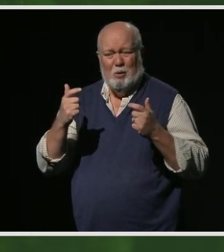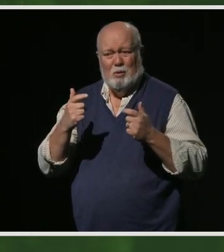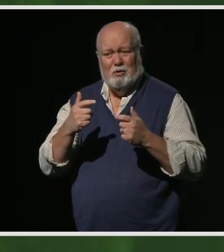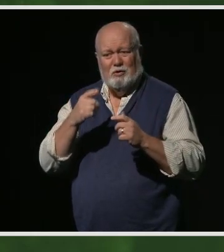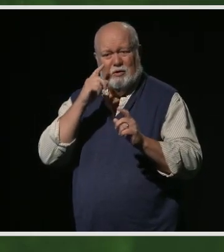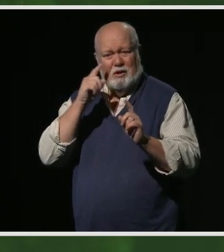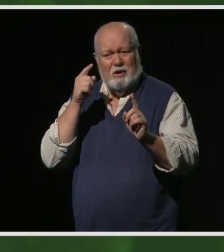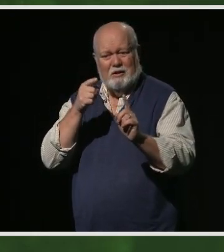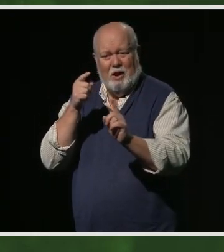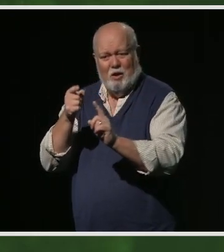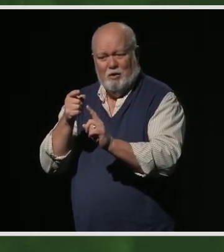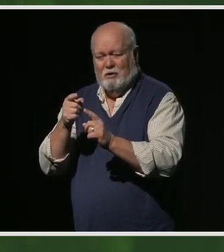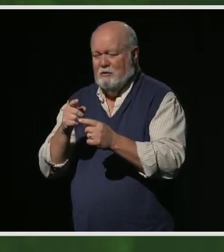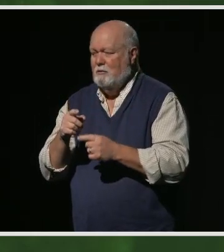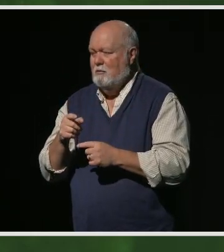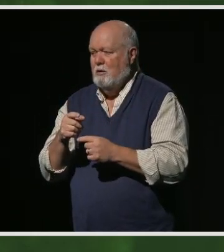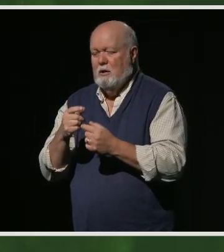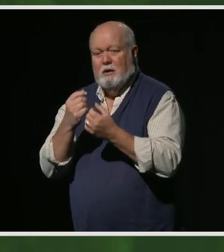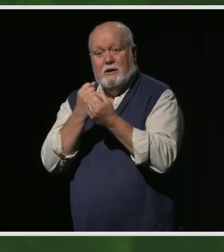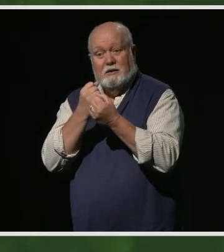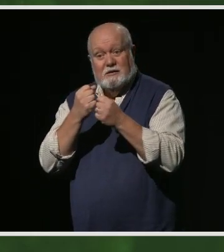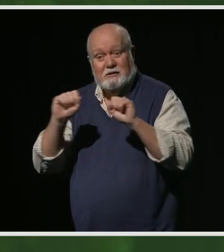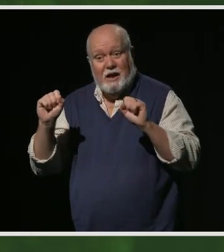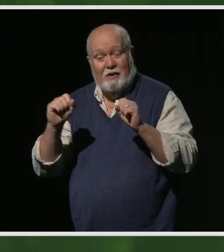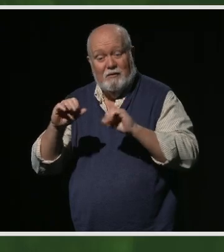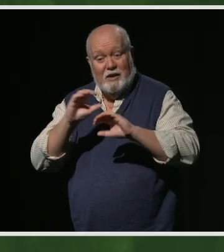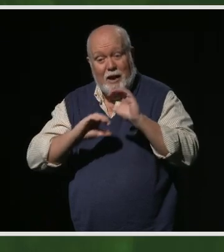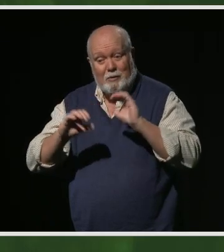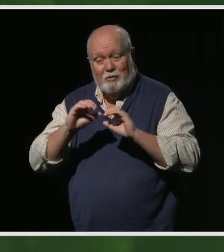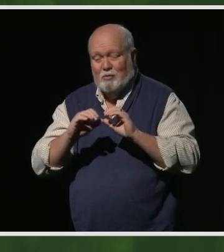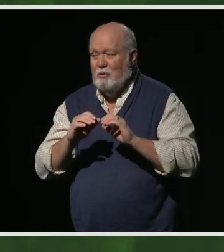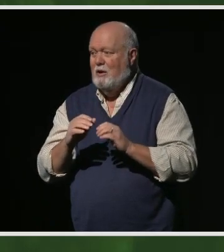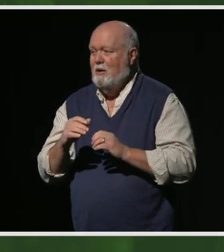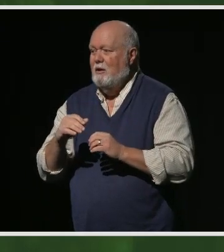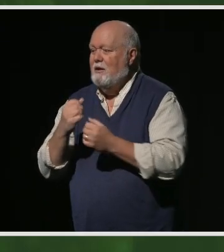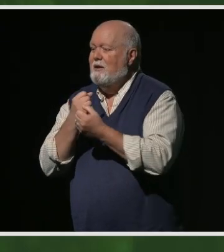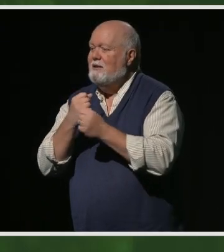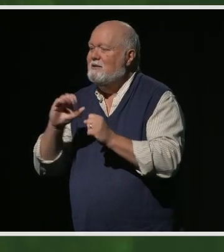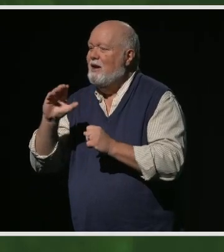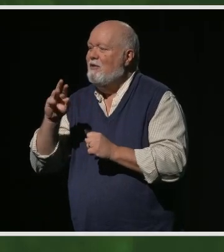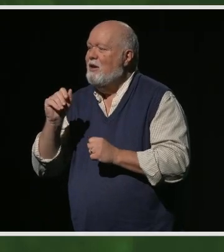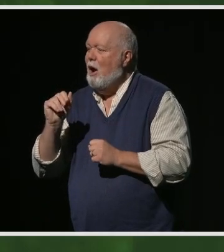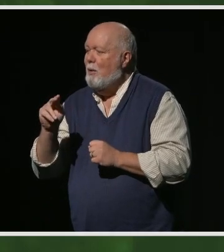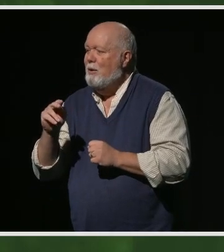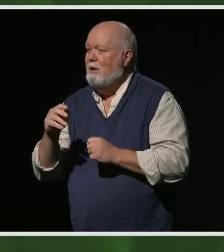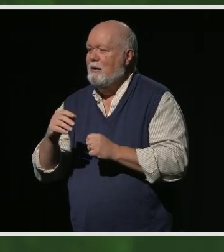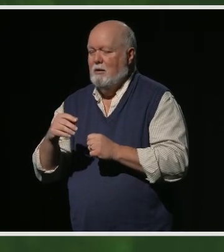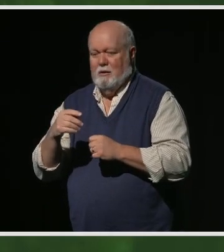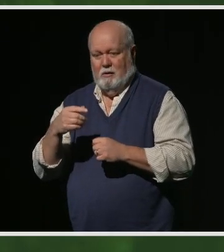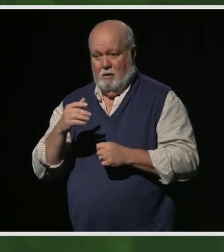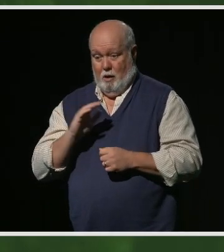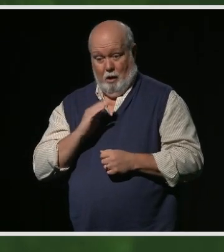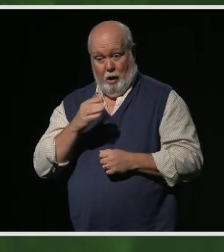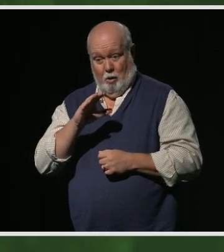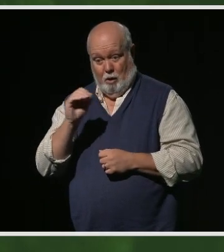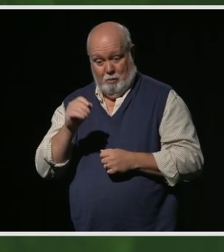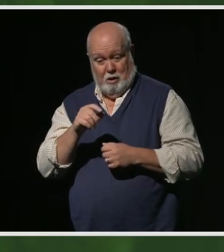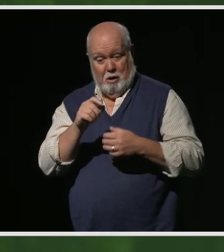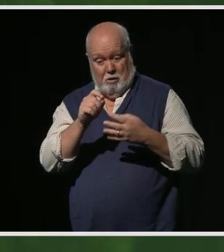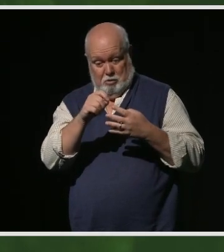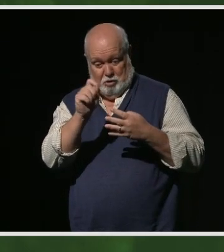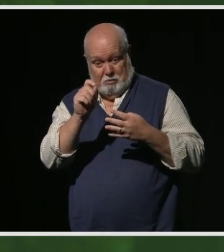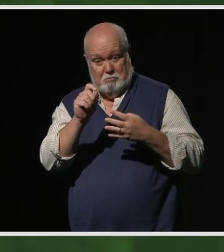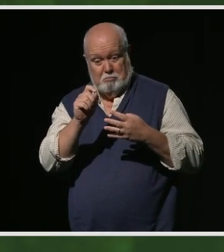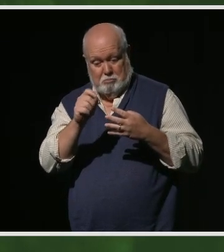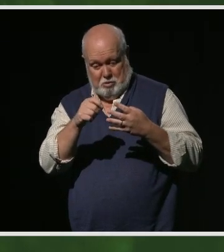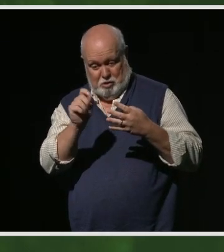targets: safer chemistry, reduced carbon, and renewable materials. We're able to check all three of those boxes, and that gets brands